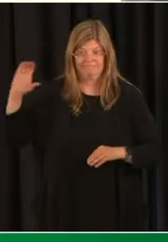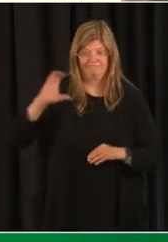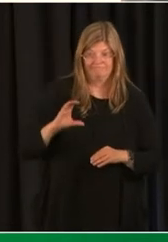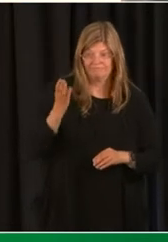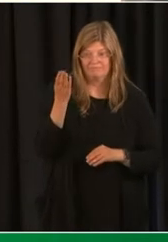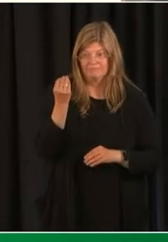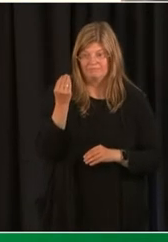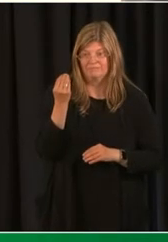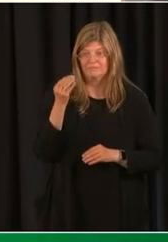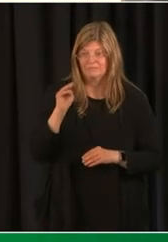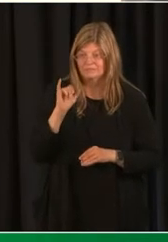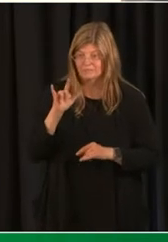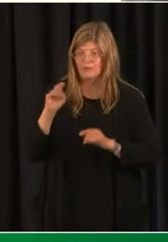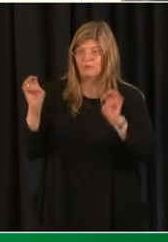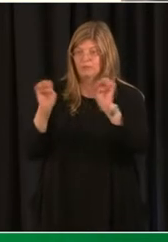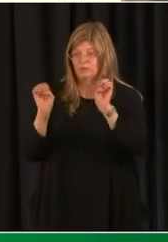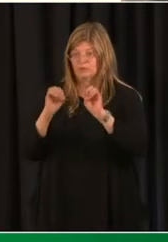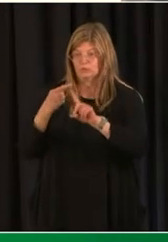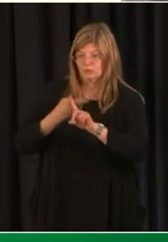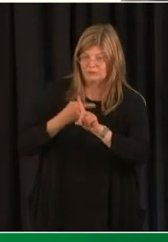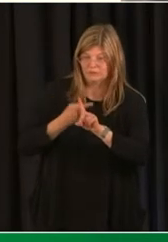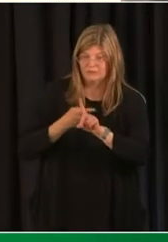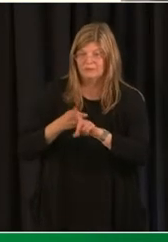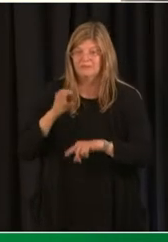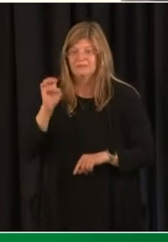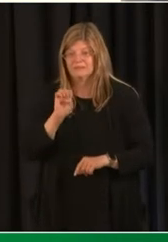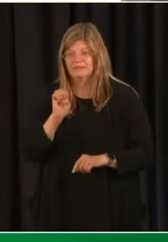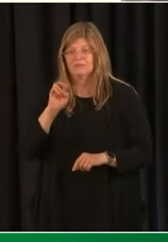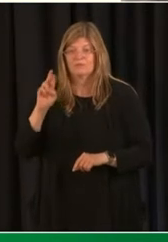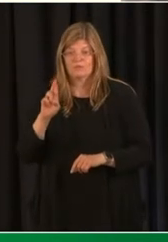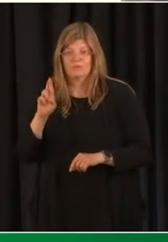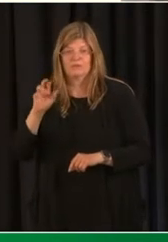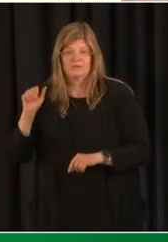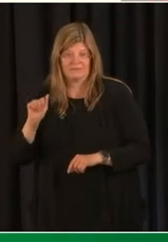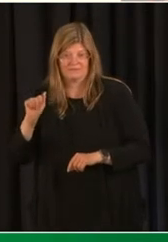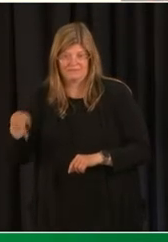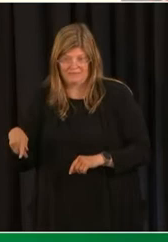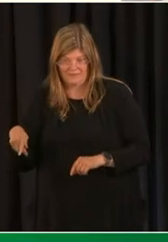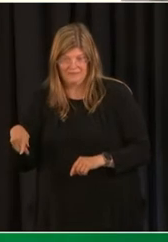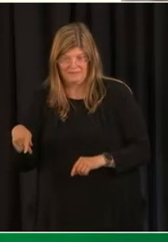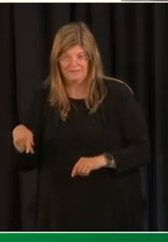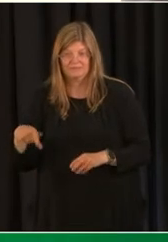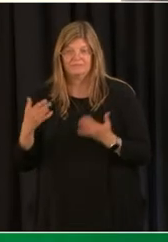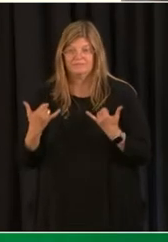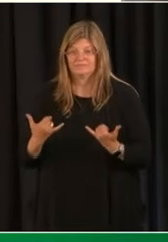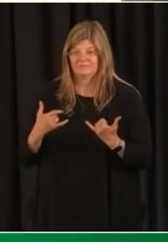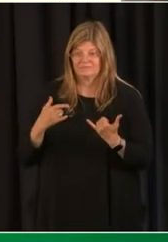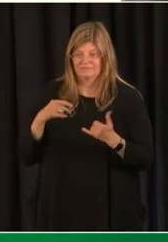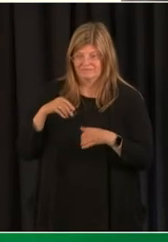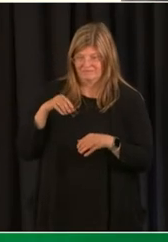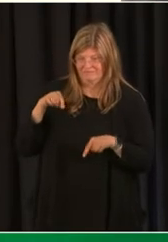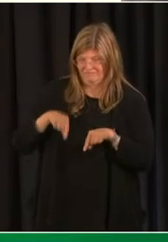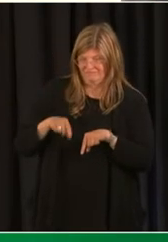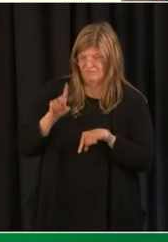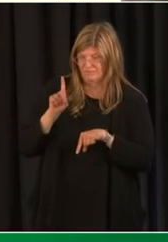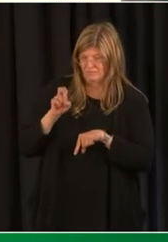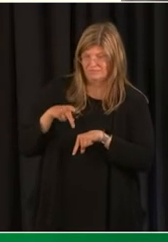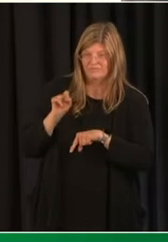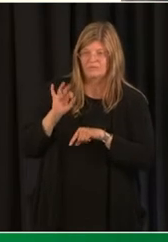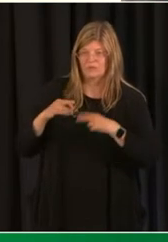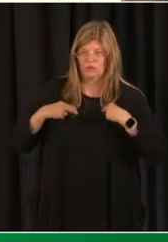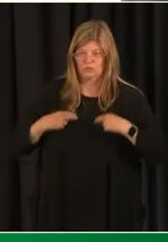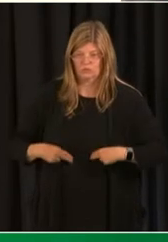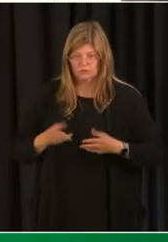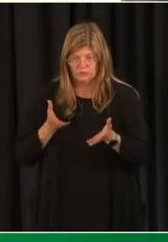in the Emergency Rent Assistance Program known as ERAP. That is a standing program within the Department of Human Services. We